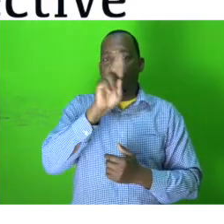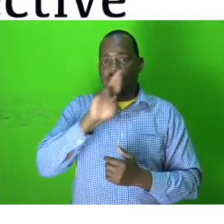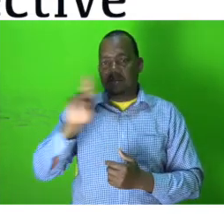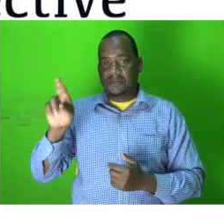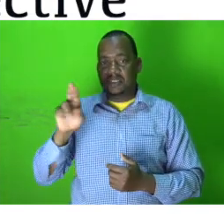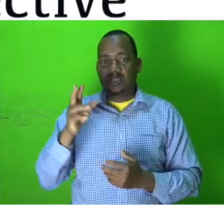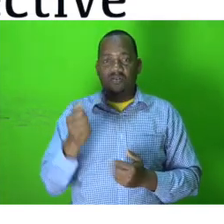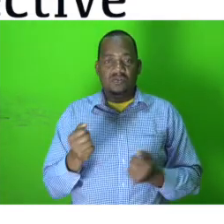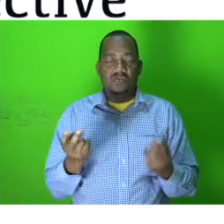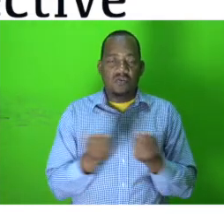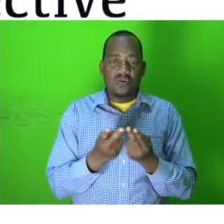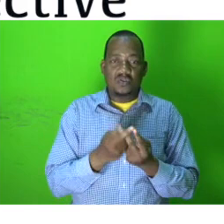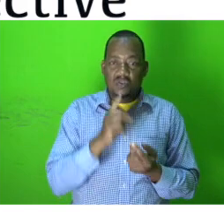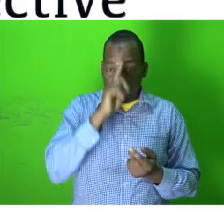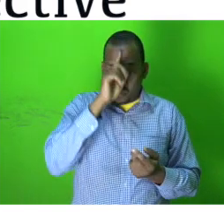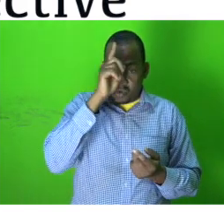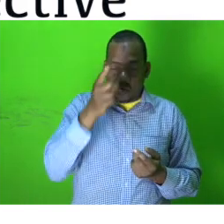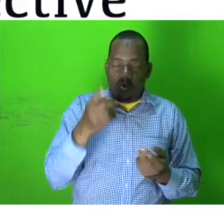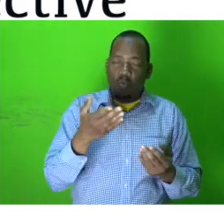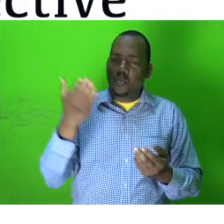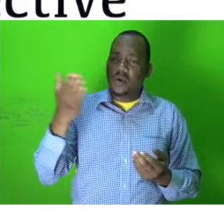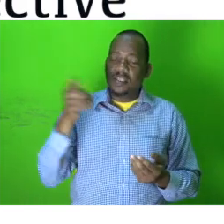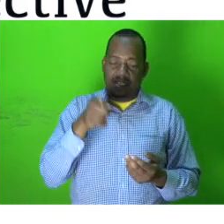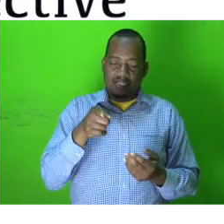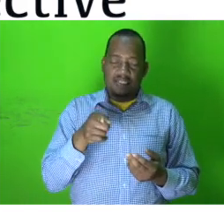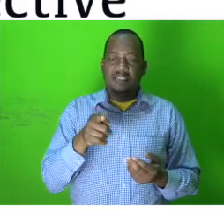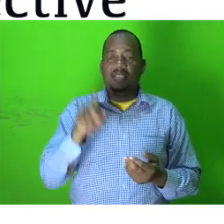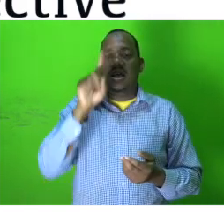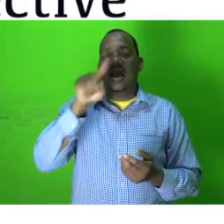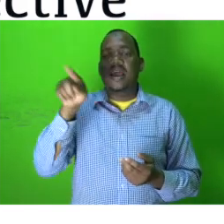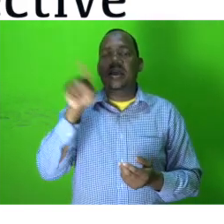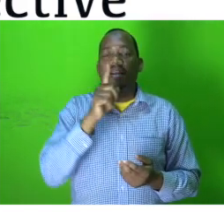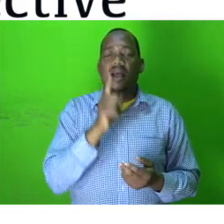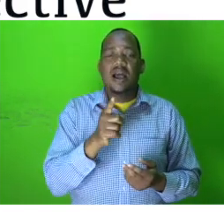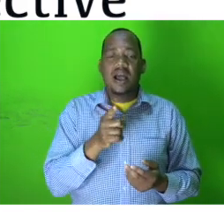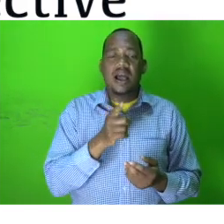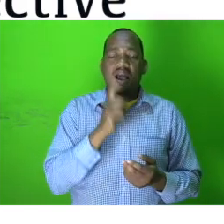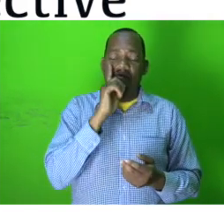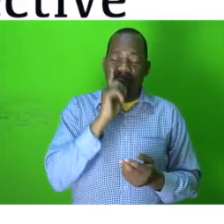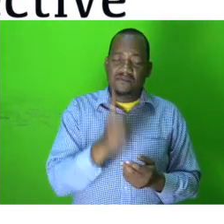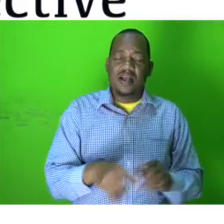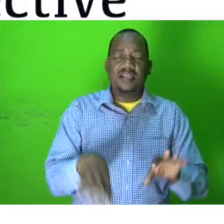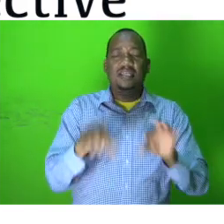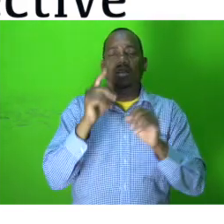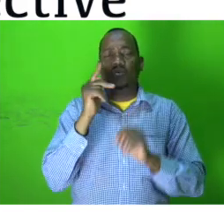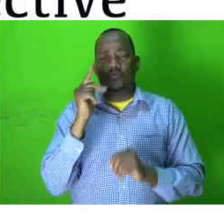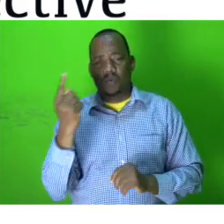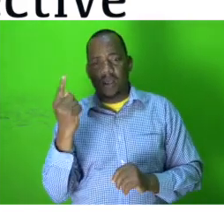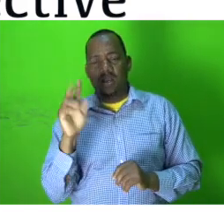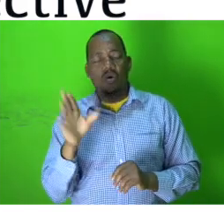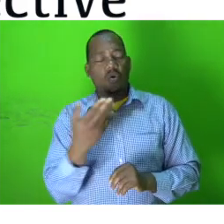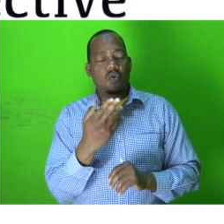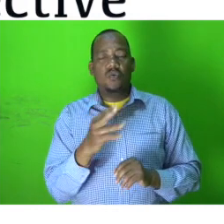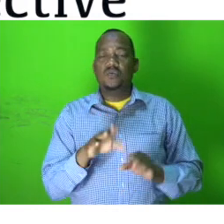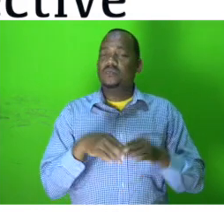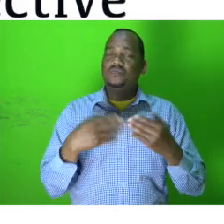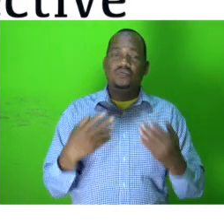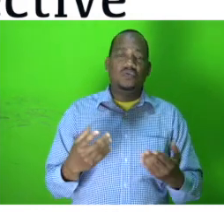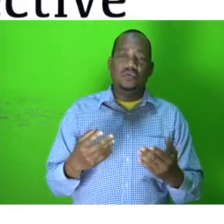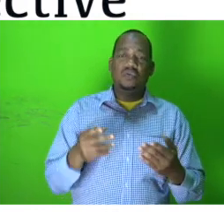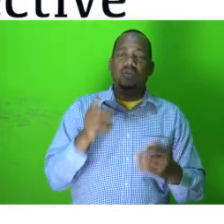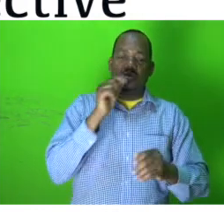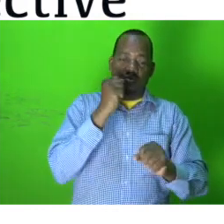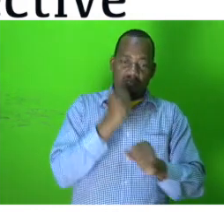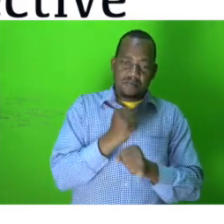also to know whether this error are valid ones or not, make